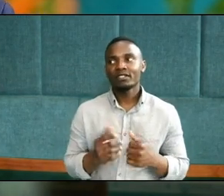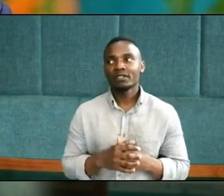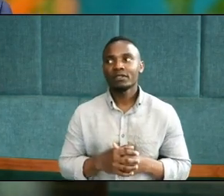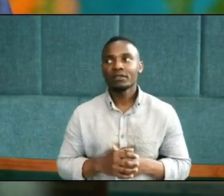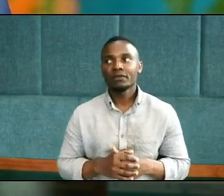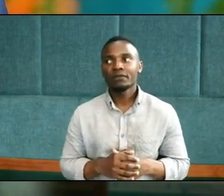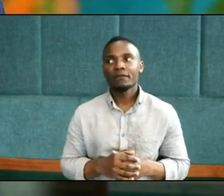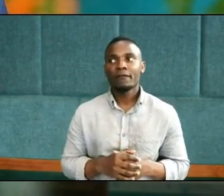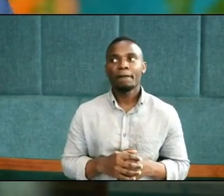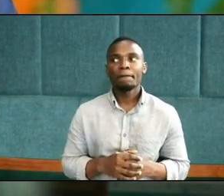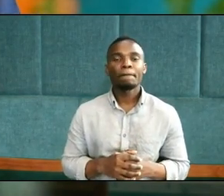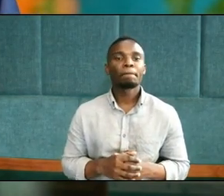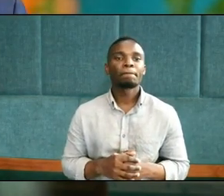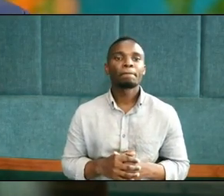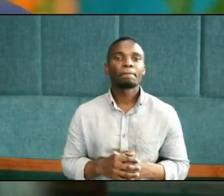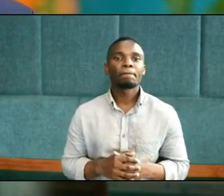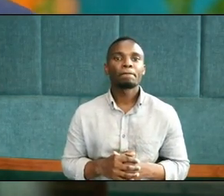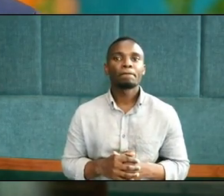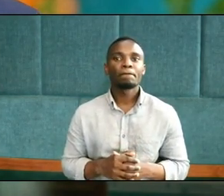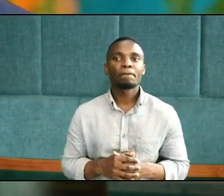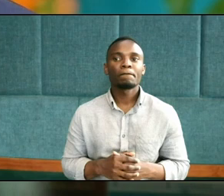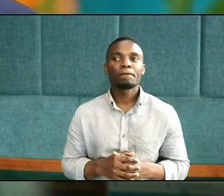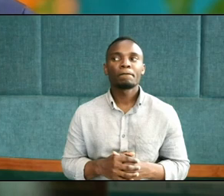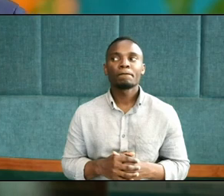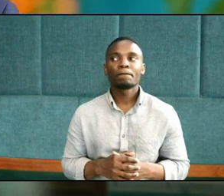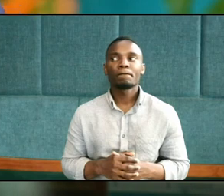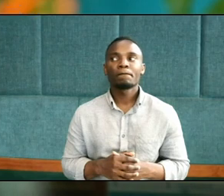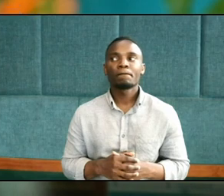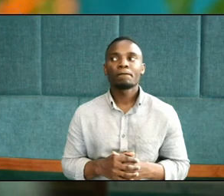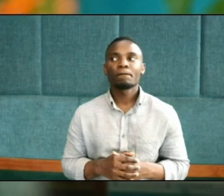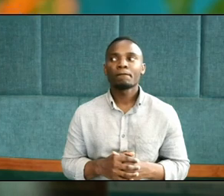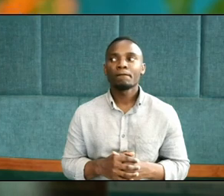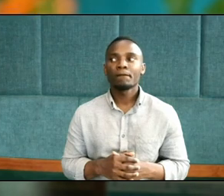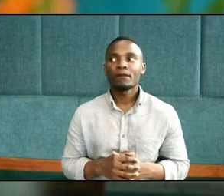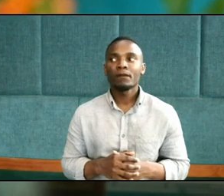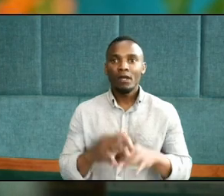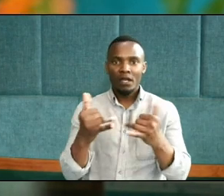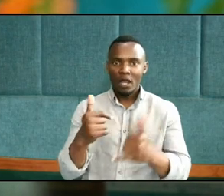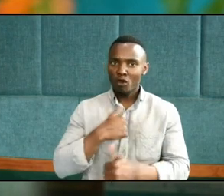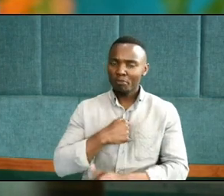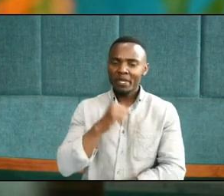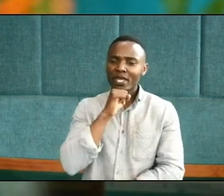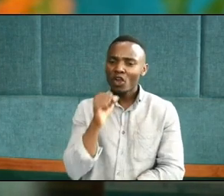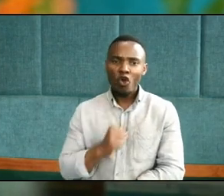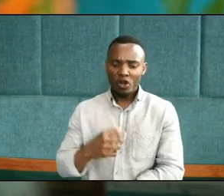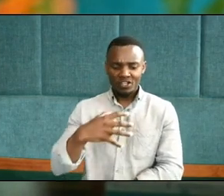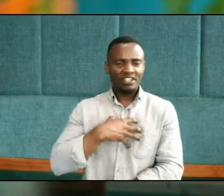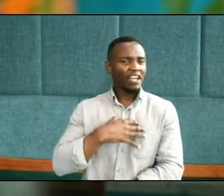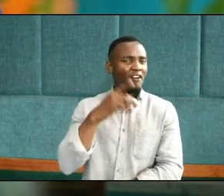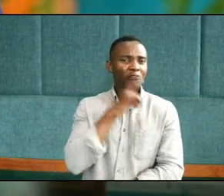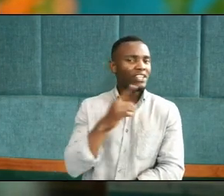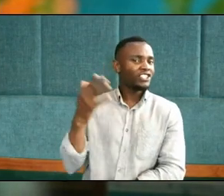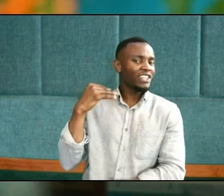and share with you. You don't know, could be some of you don't know, since then, I got retired last year, so